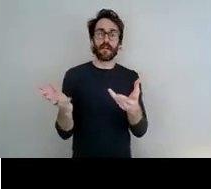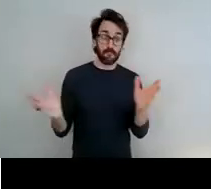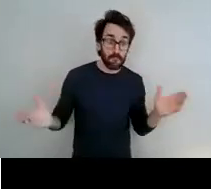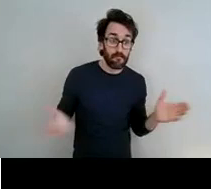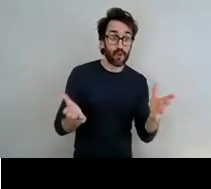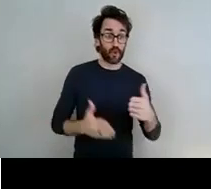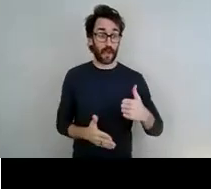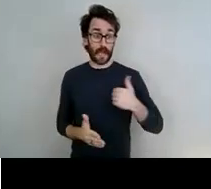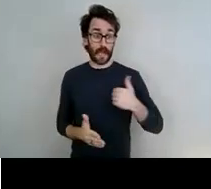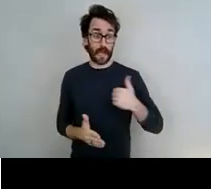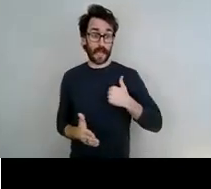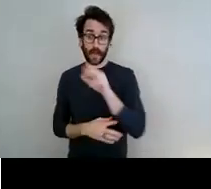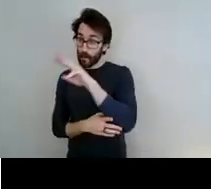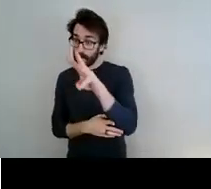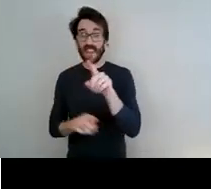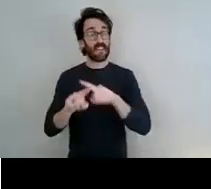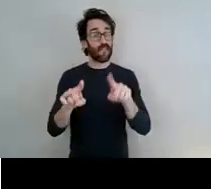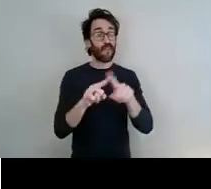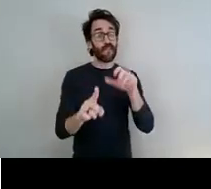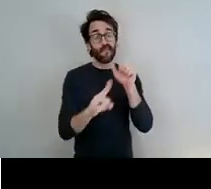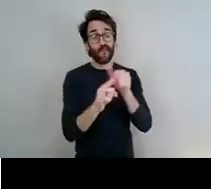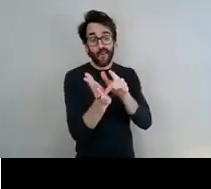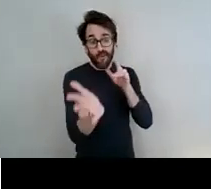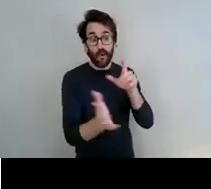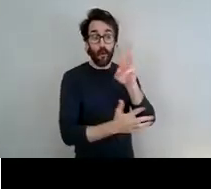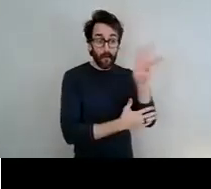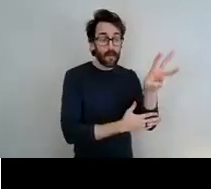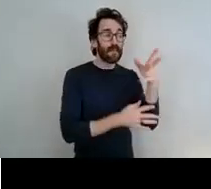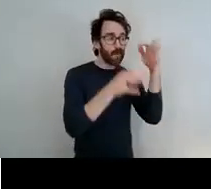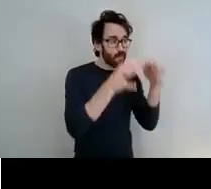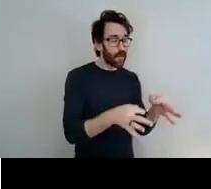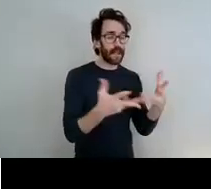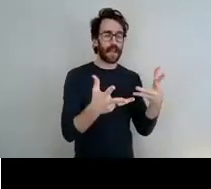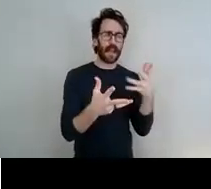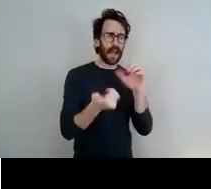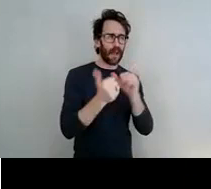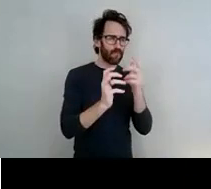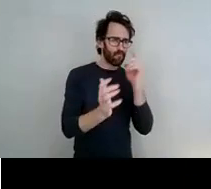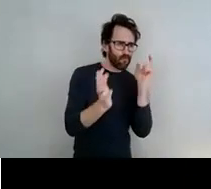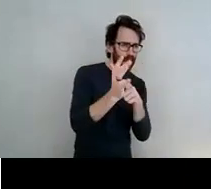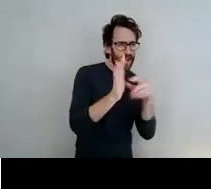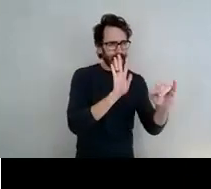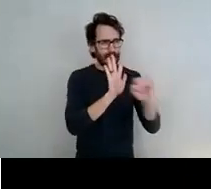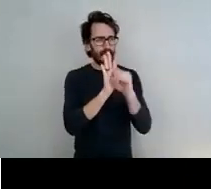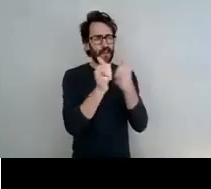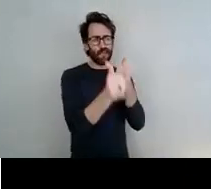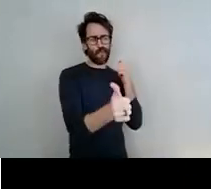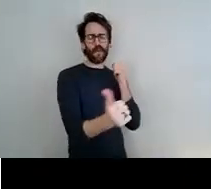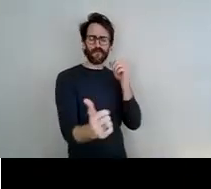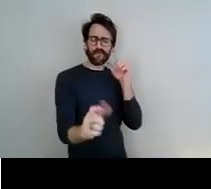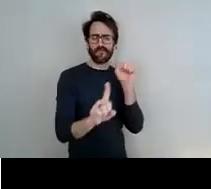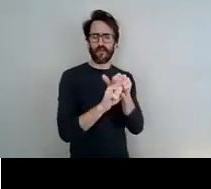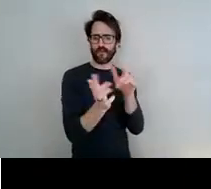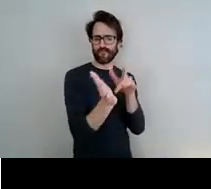are some links at the back end of this presentation that provide you some further guidance. There's information on our websites and our